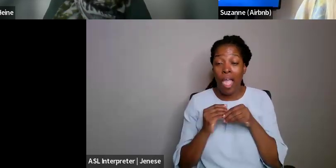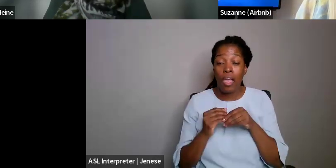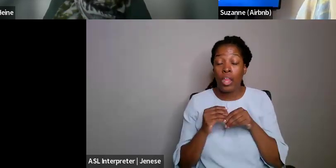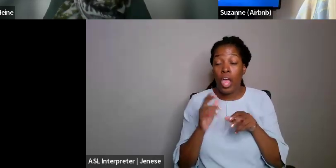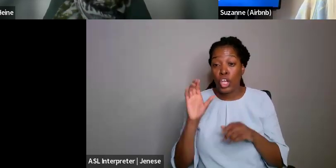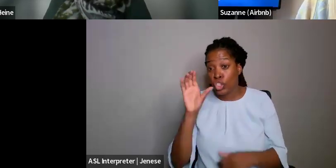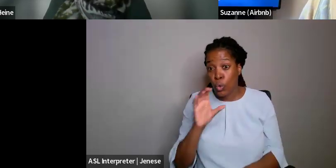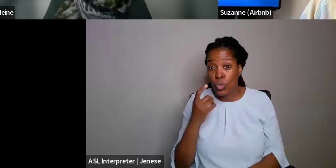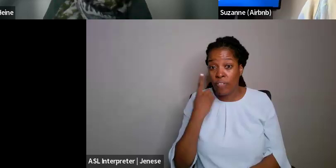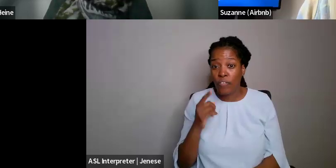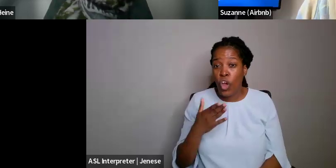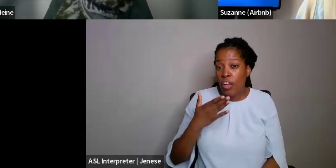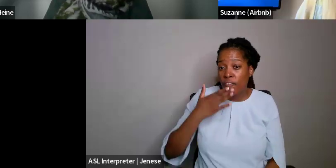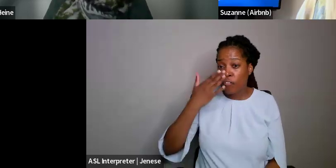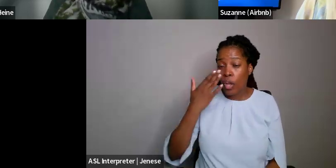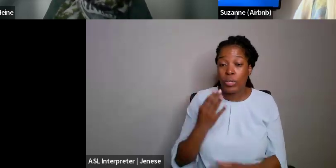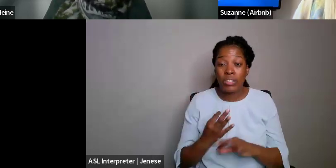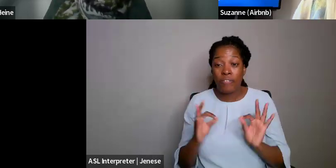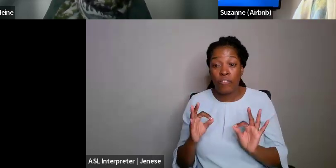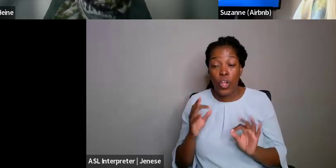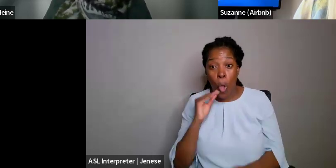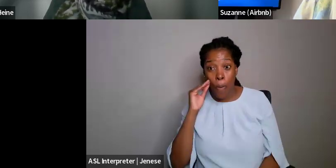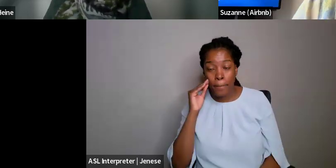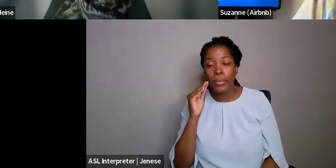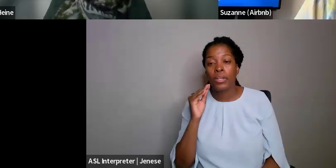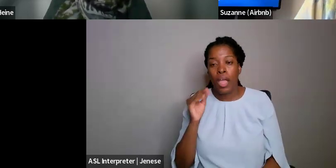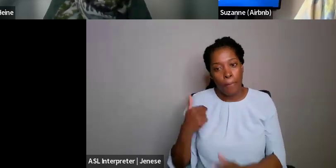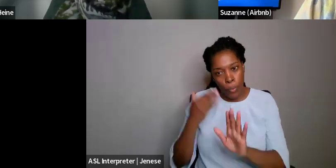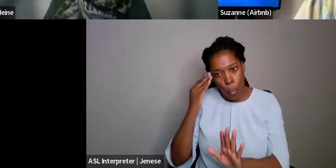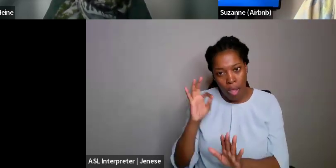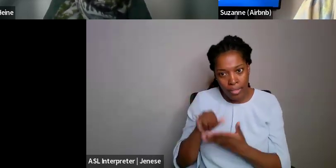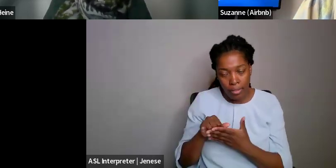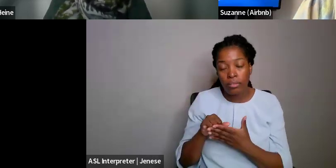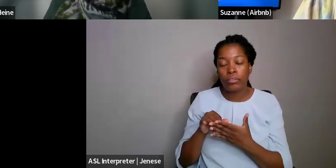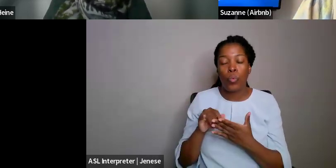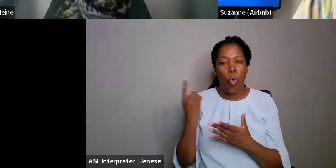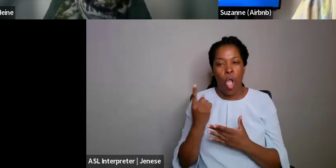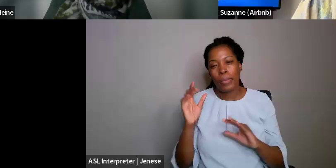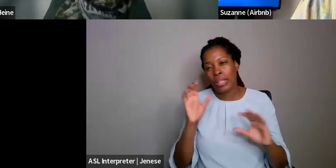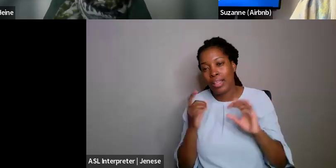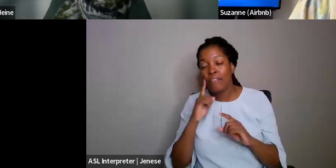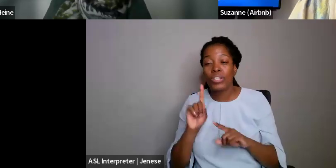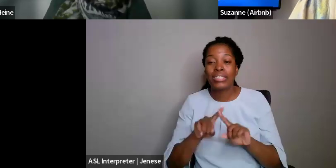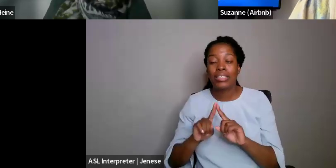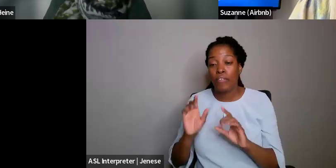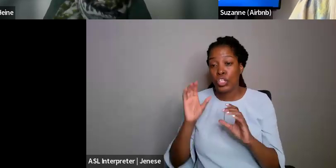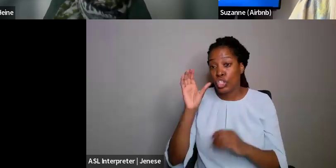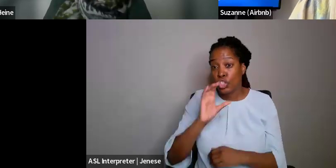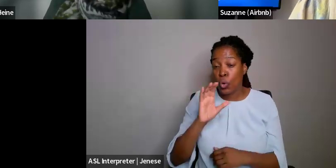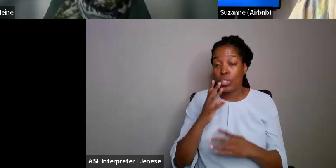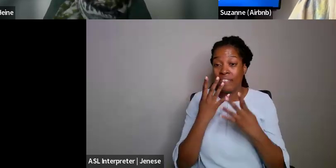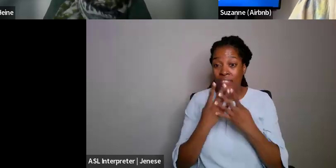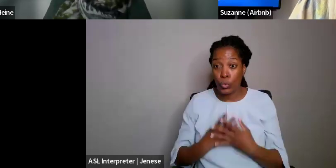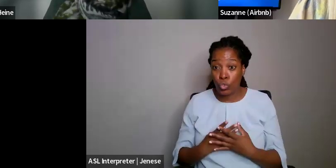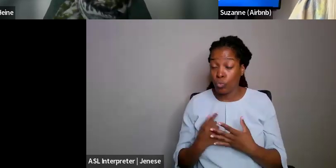home, but this is something that hasn't happened. I'm aware of this. It is something, you know, we're always looking at different search filters we can include and different